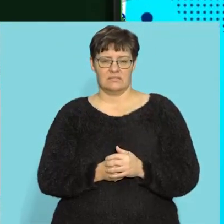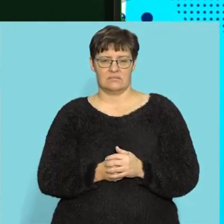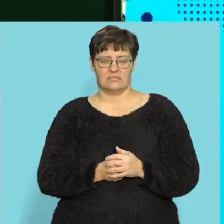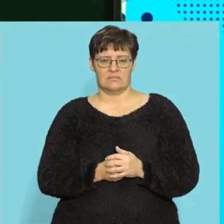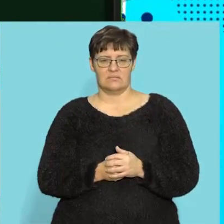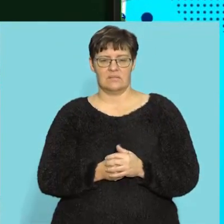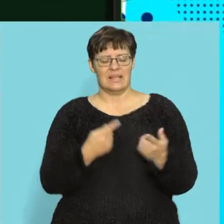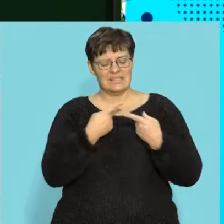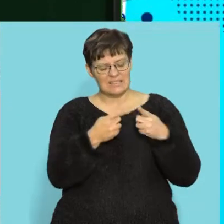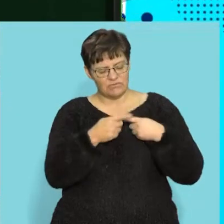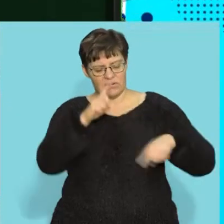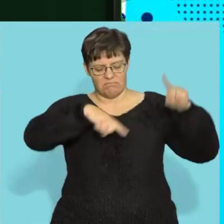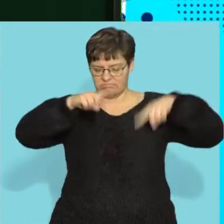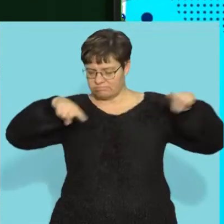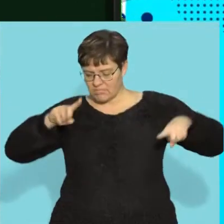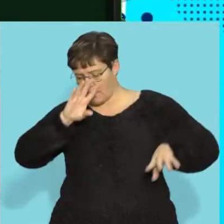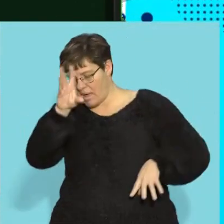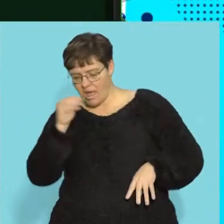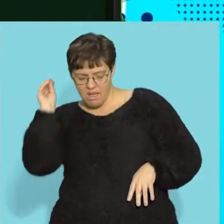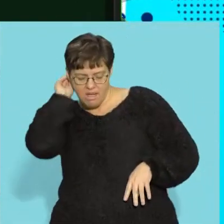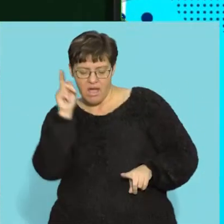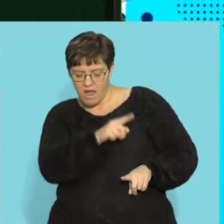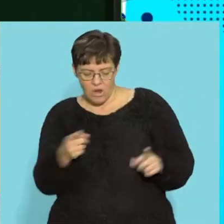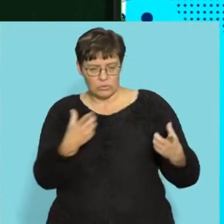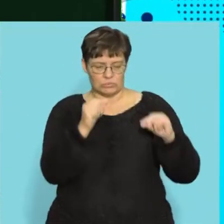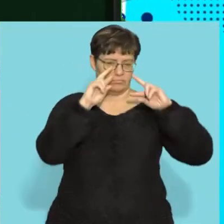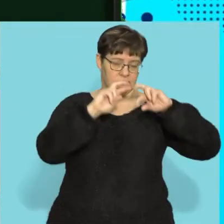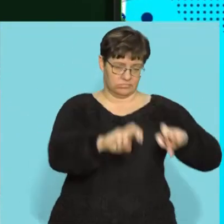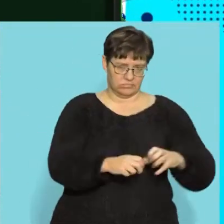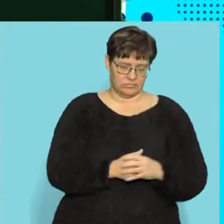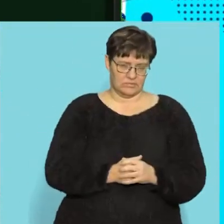the different variables that have to be taken into account in any